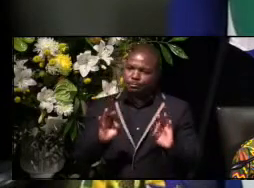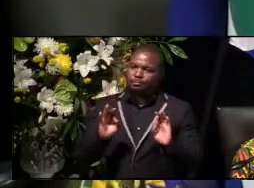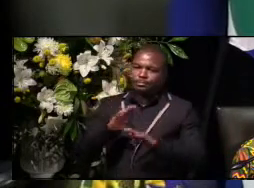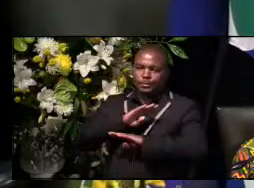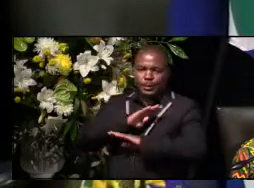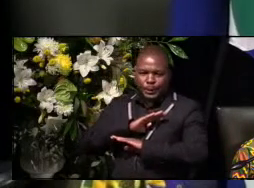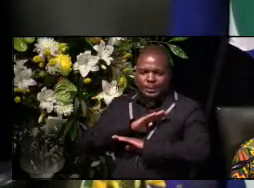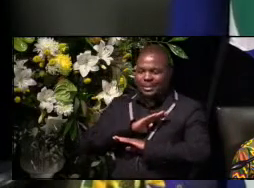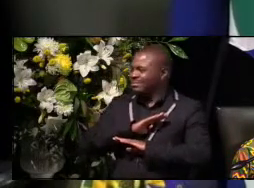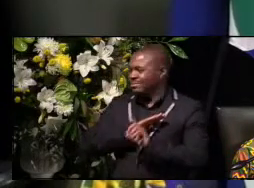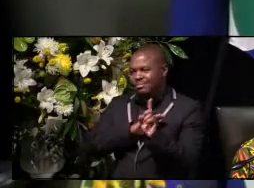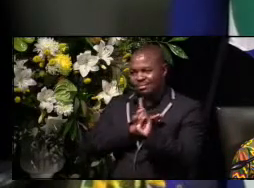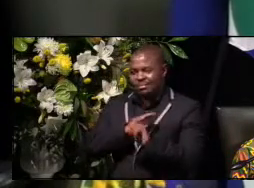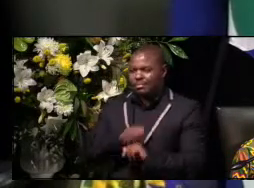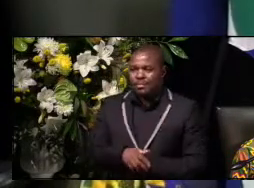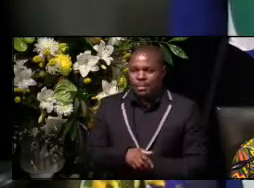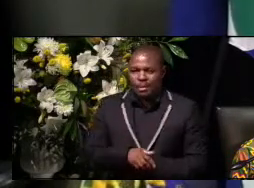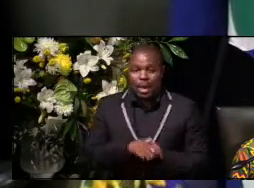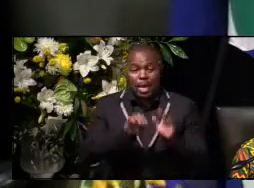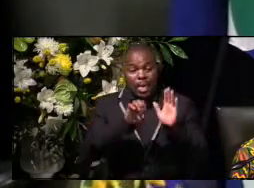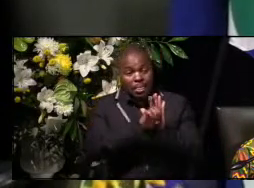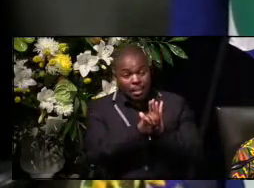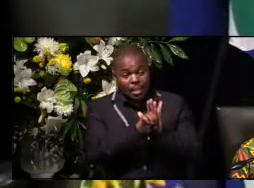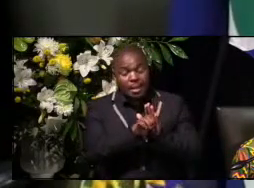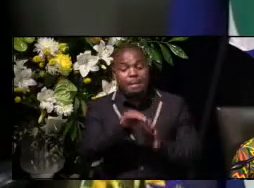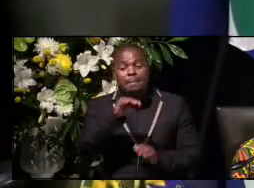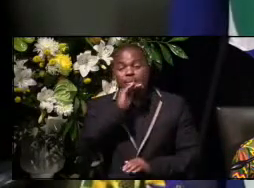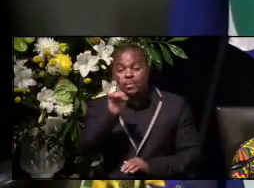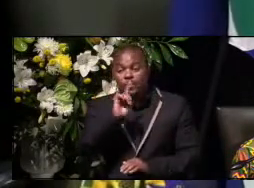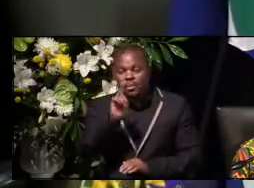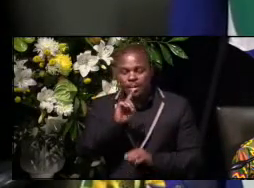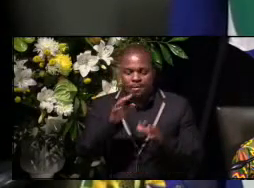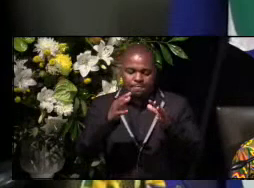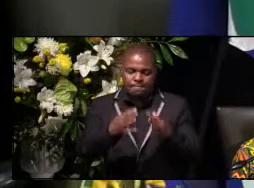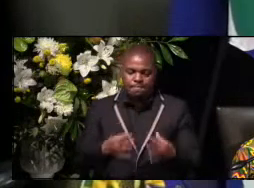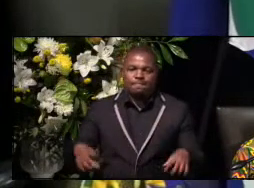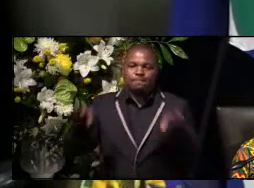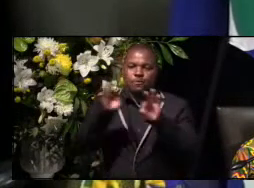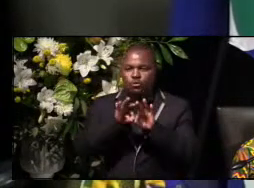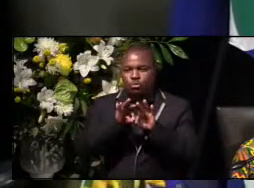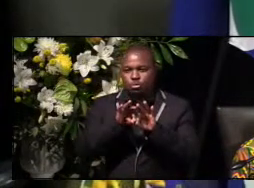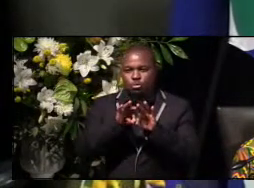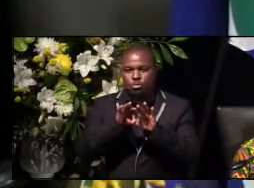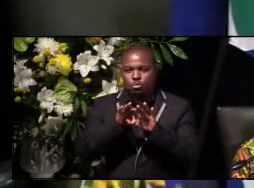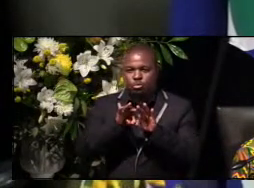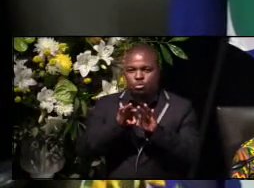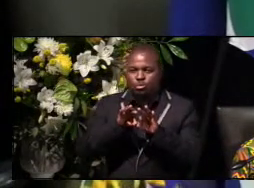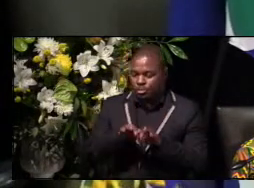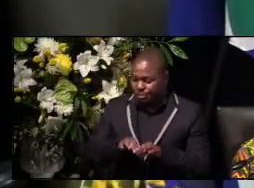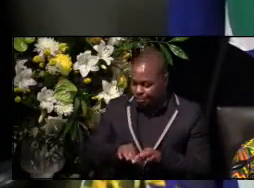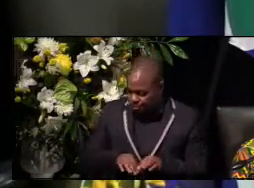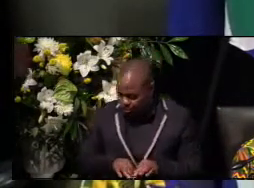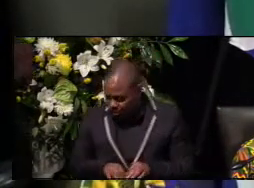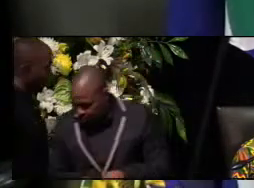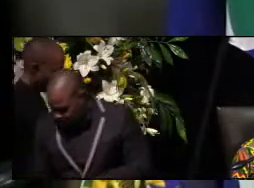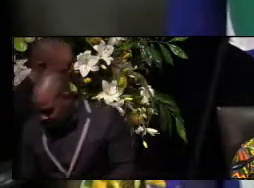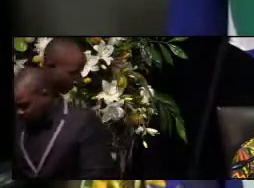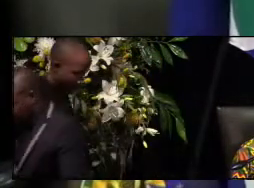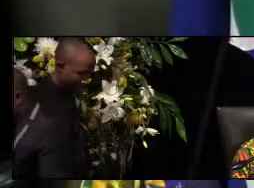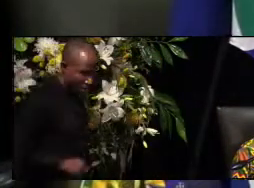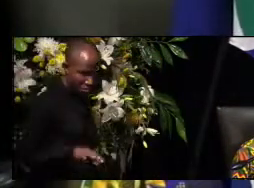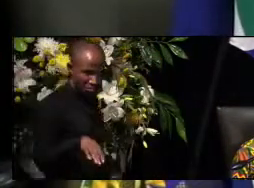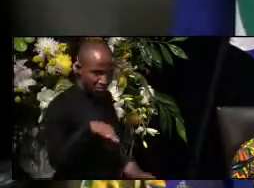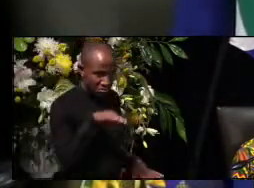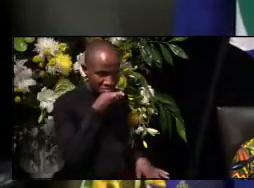what you're busy with and doing ethics for me is about values it's about morality although it's not exactly